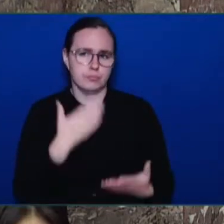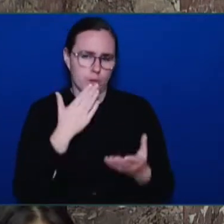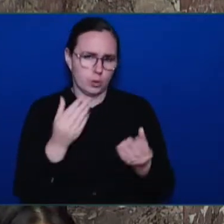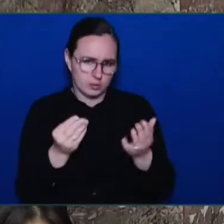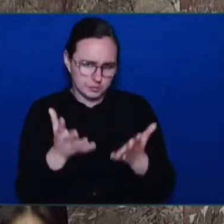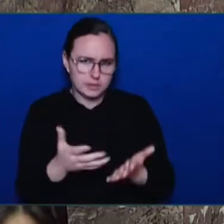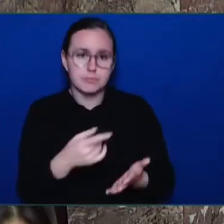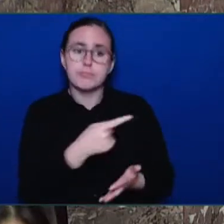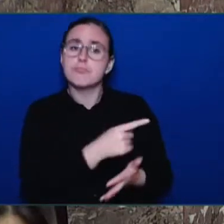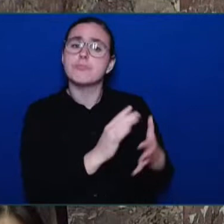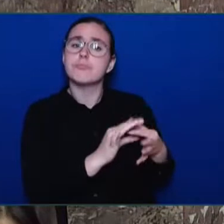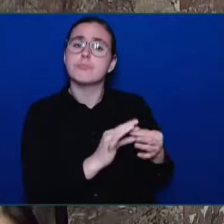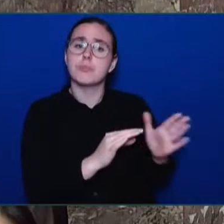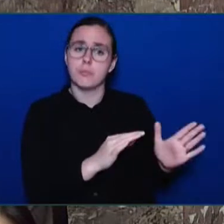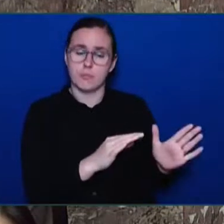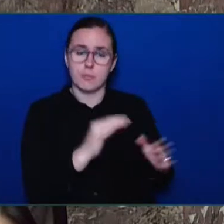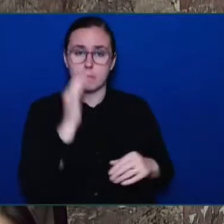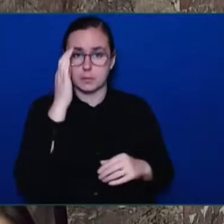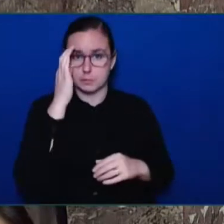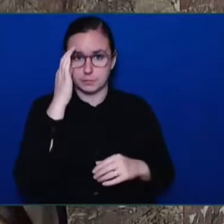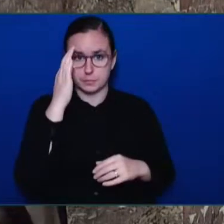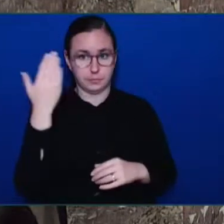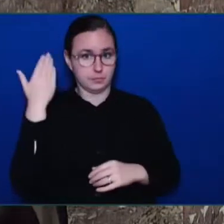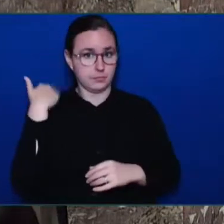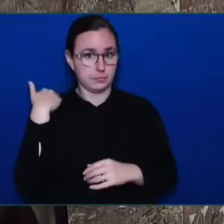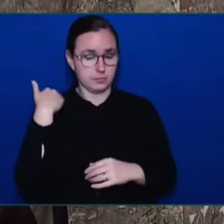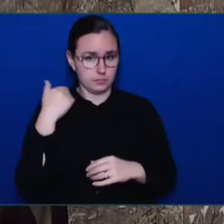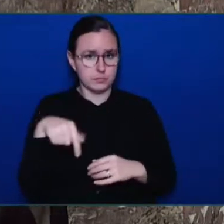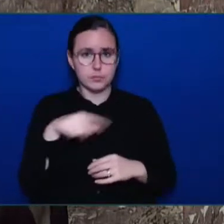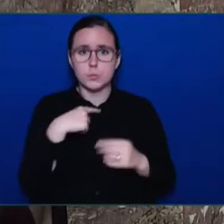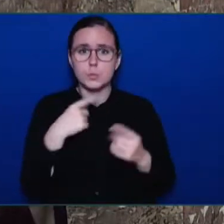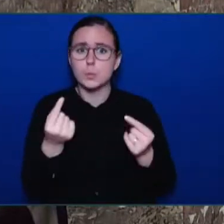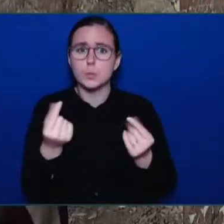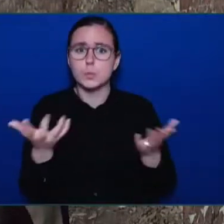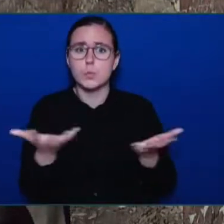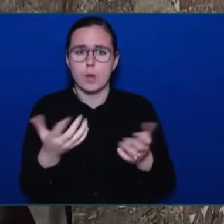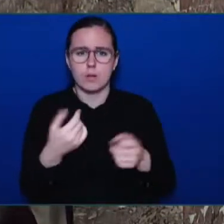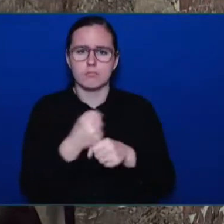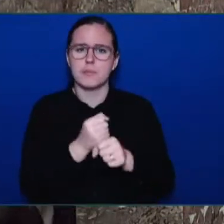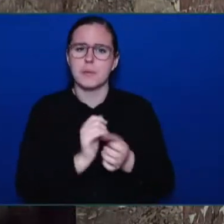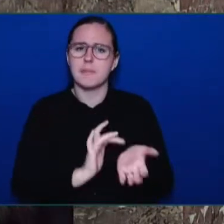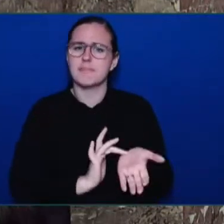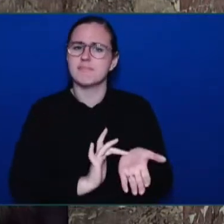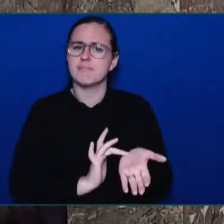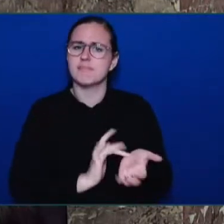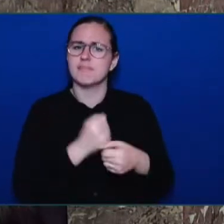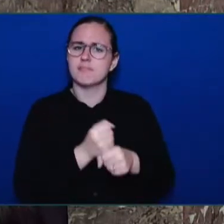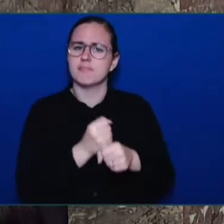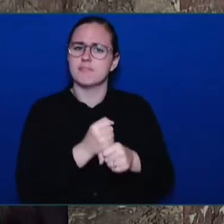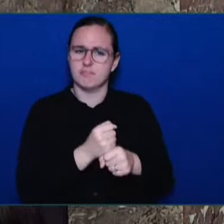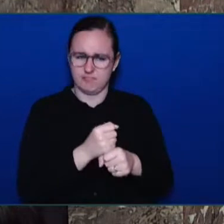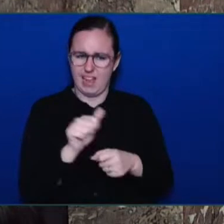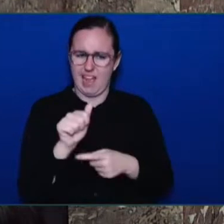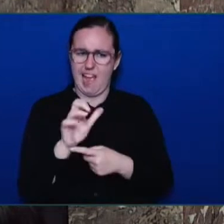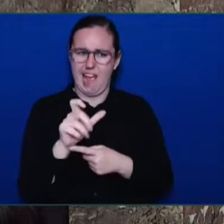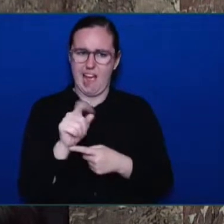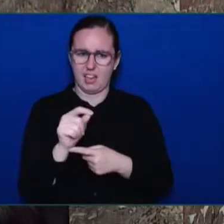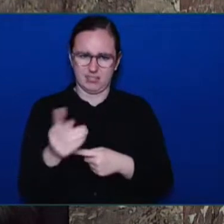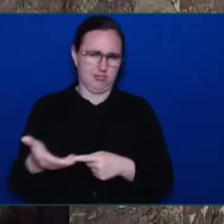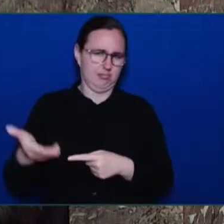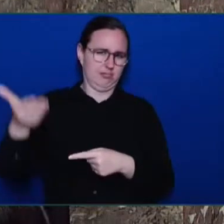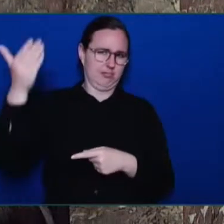the protections by regulation, the Medicare Protection Act, provisions that had been passed under the previous government but never